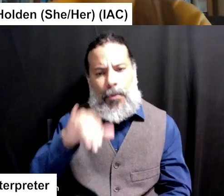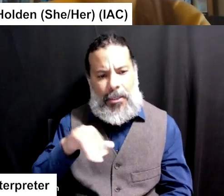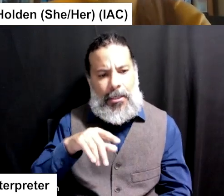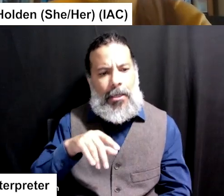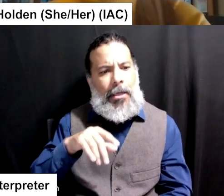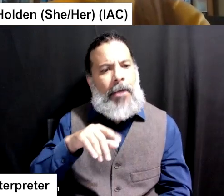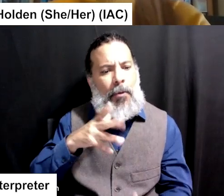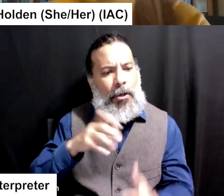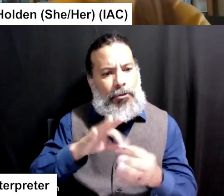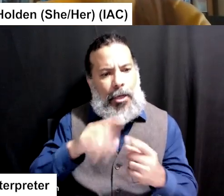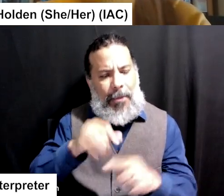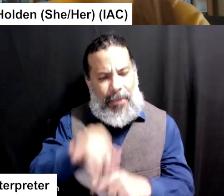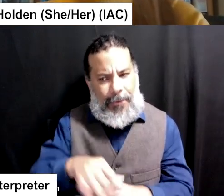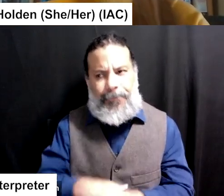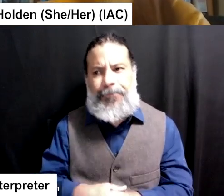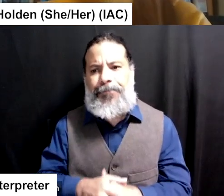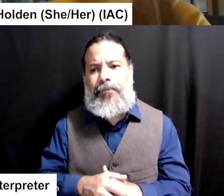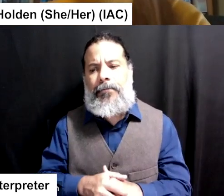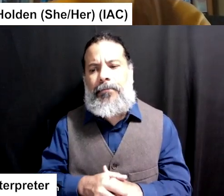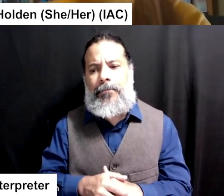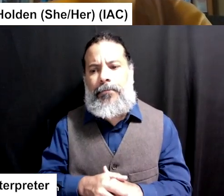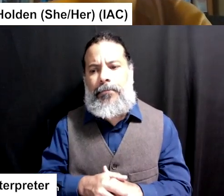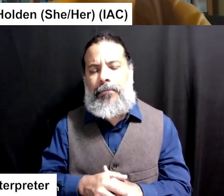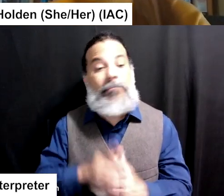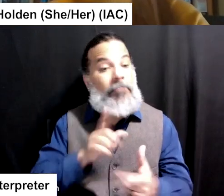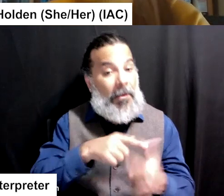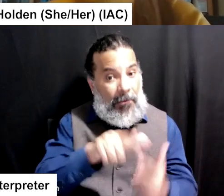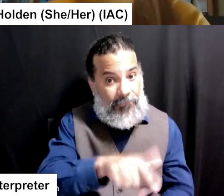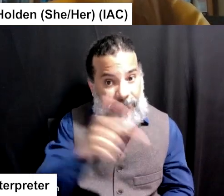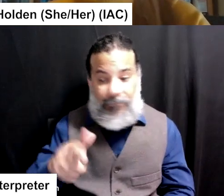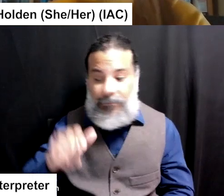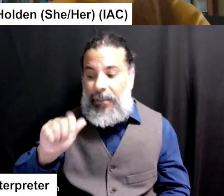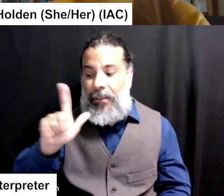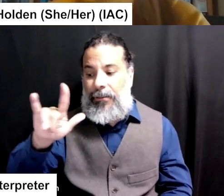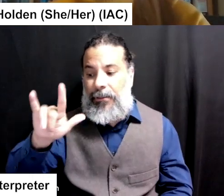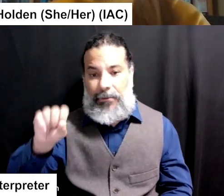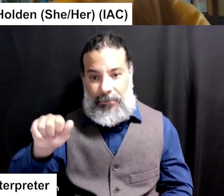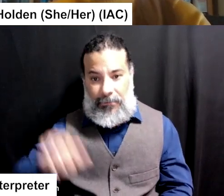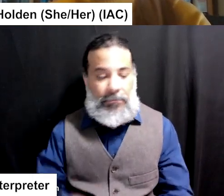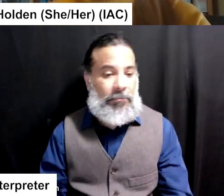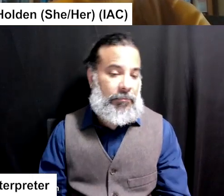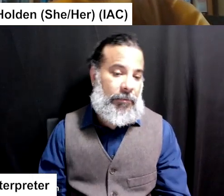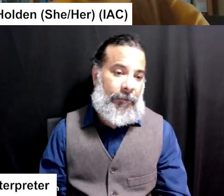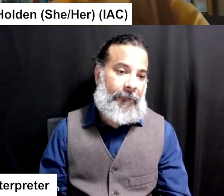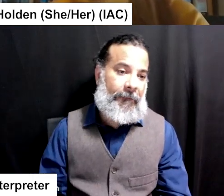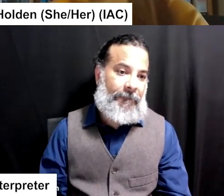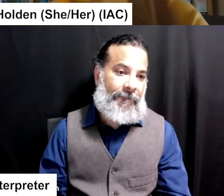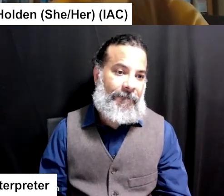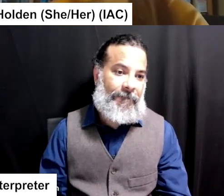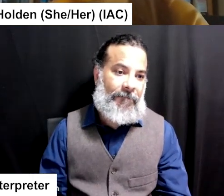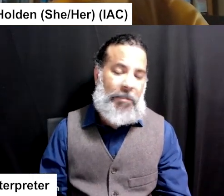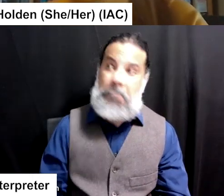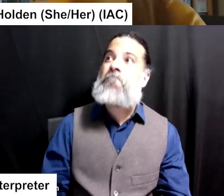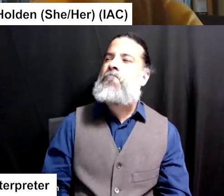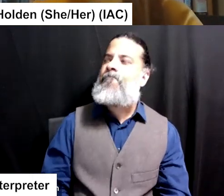you would like to speak on this, and then we'll move back to Allilsa. Oh gosh, I don't even know where to